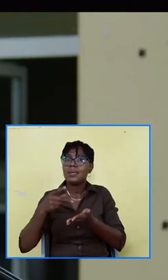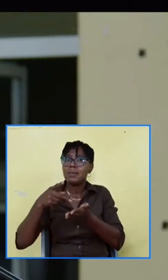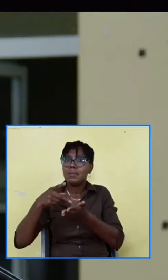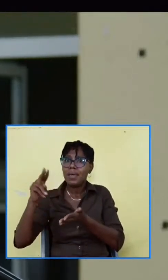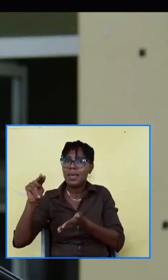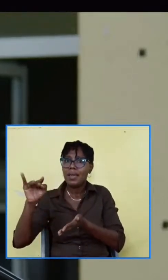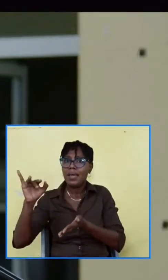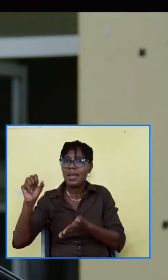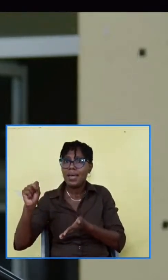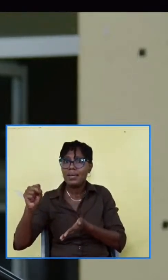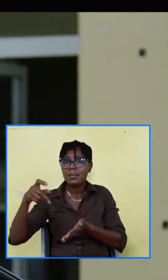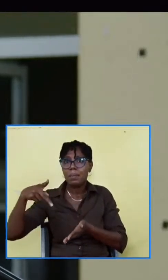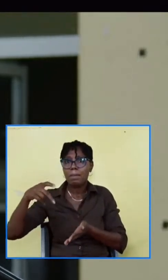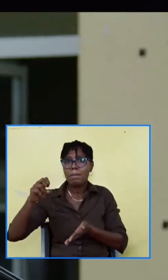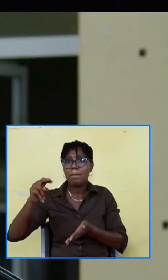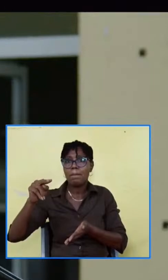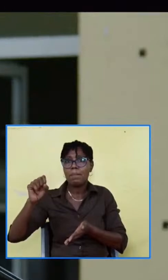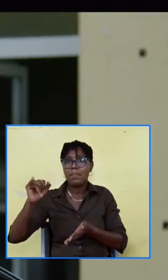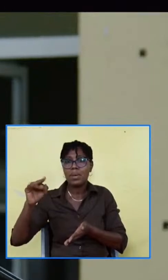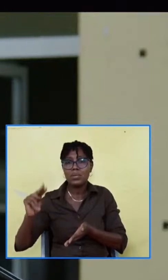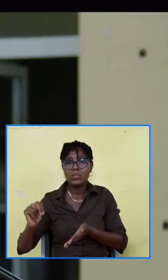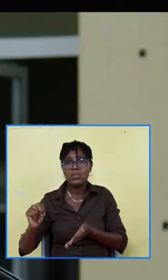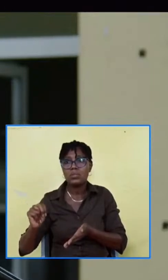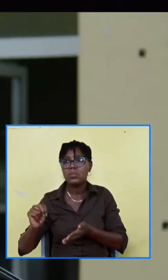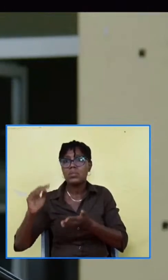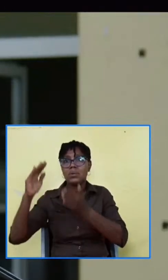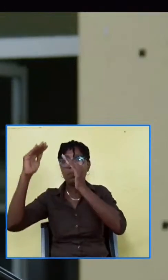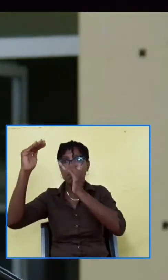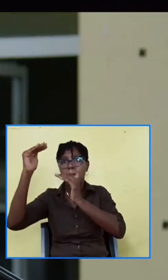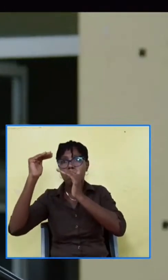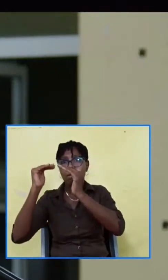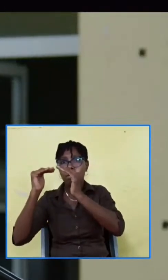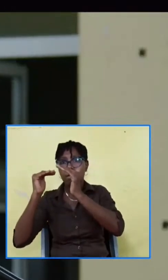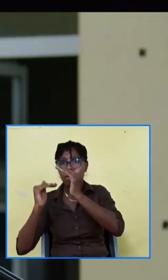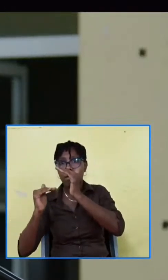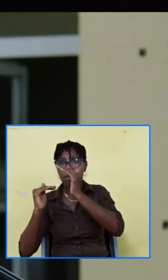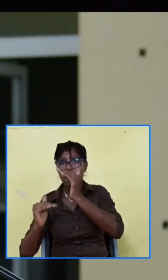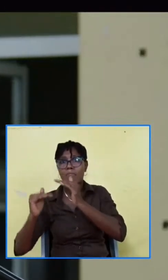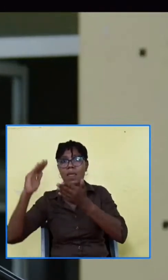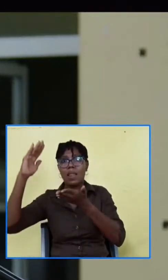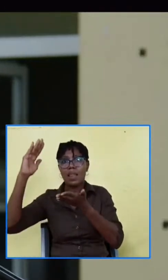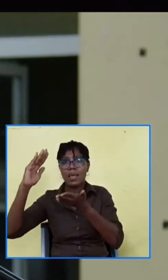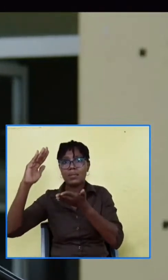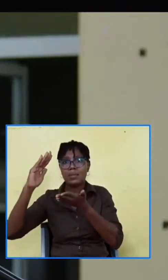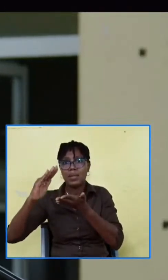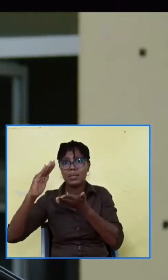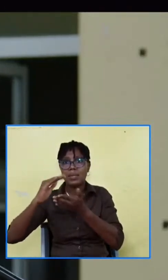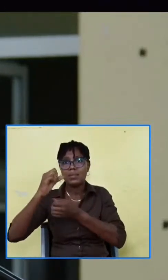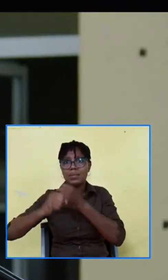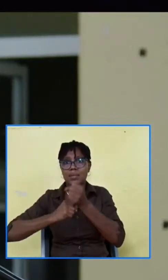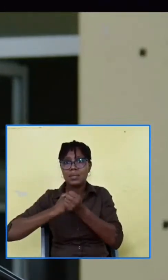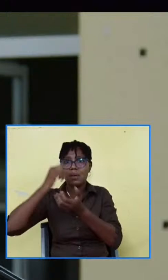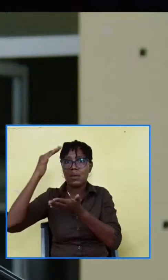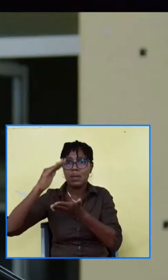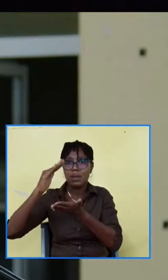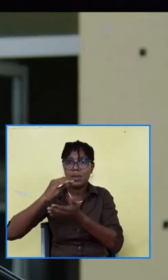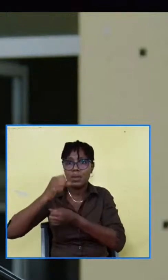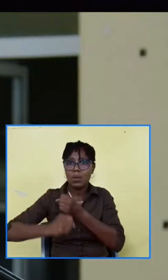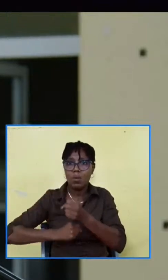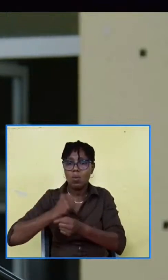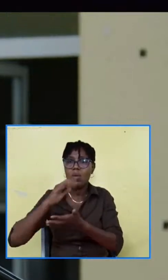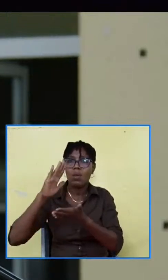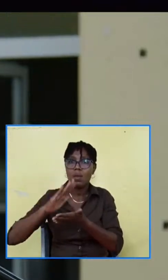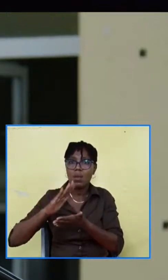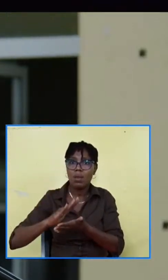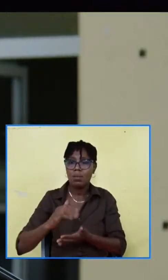pensions. It is not hard. It's not easy. But life is not meant to be easy, unfortunately. We